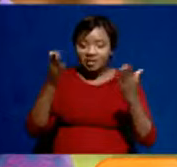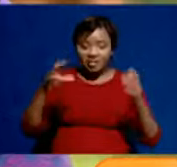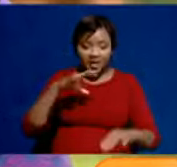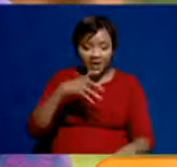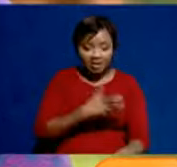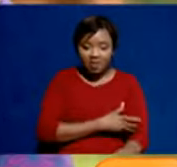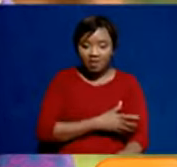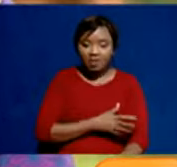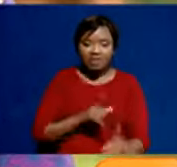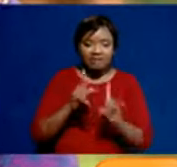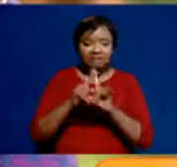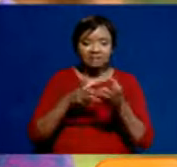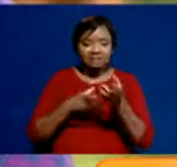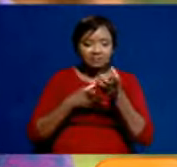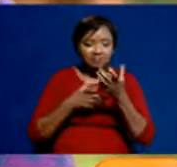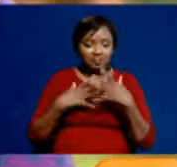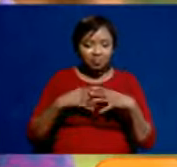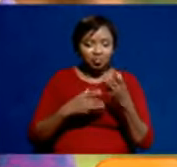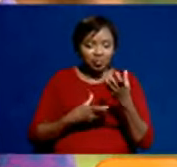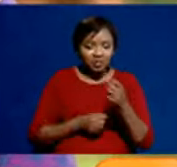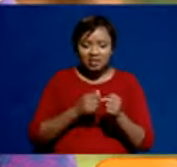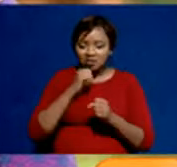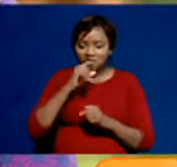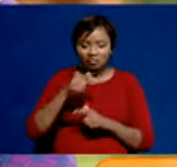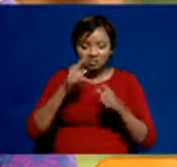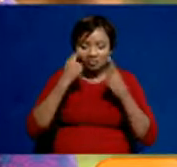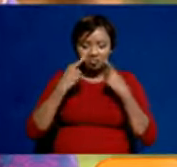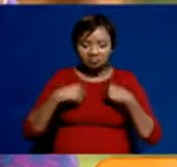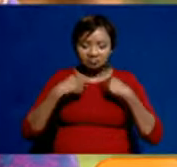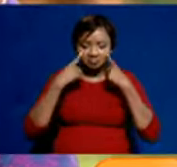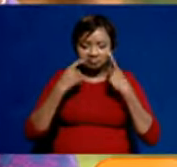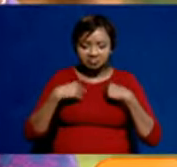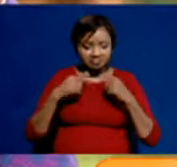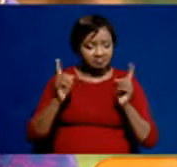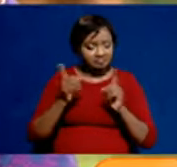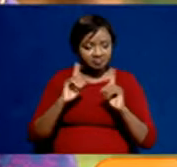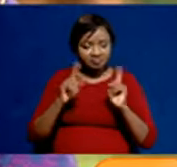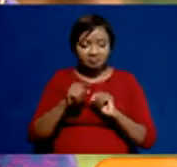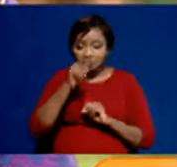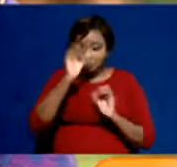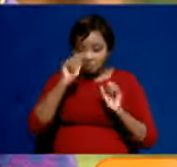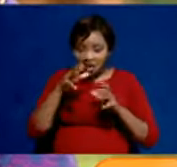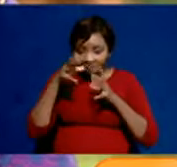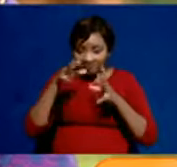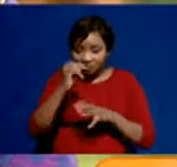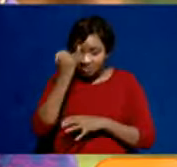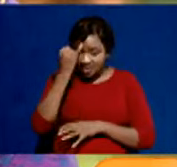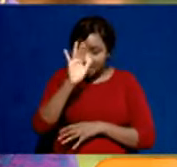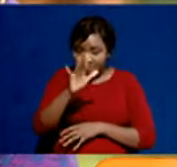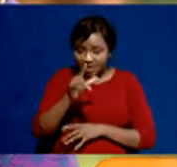as trustees, not for themselves. Can you force your idea on the majority?